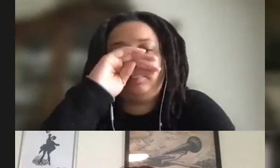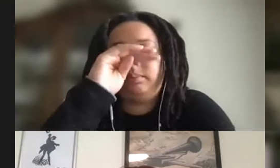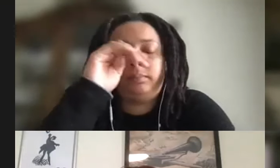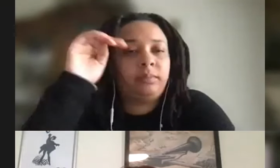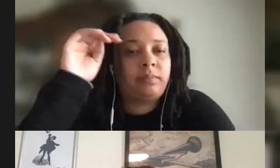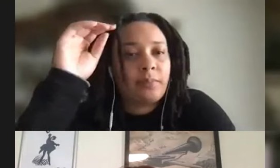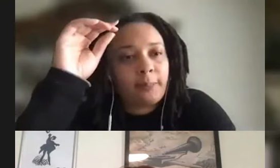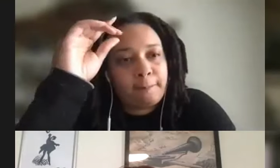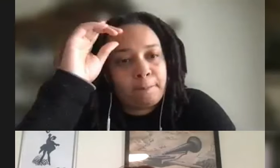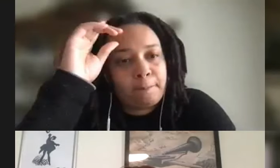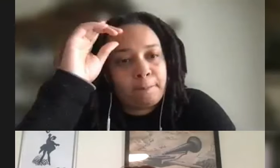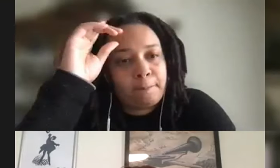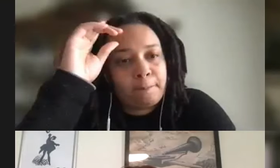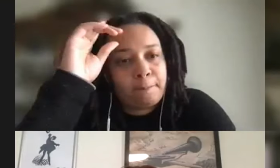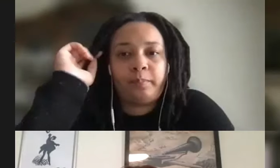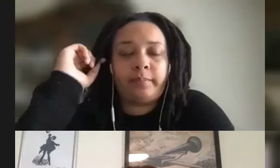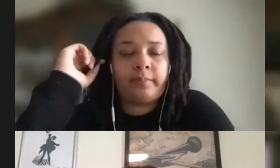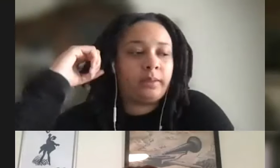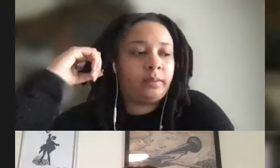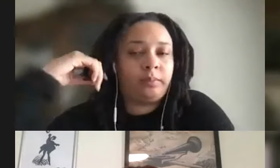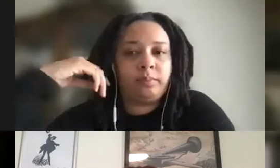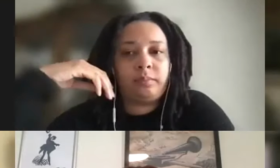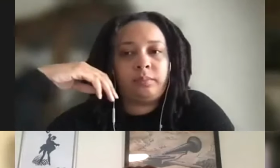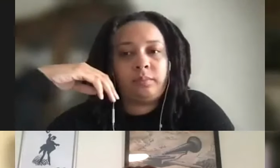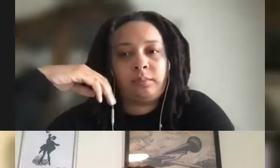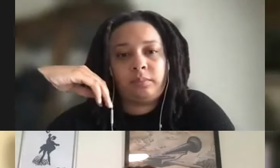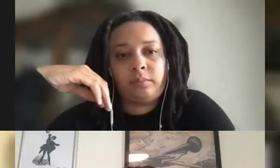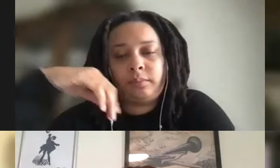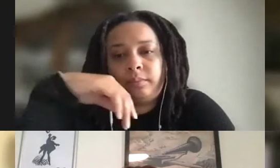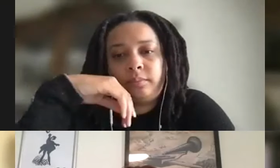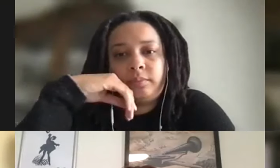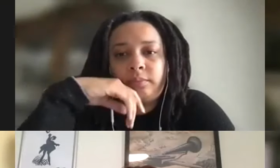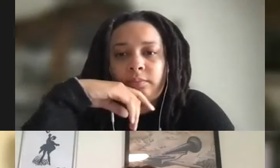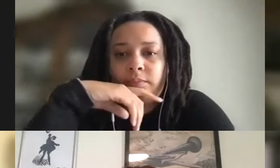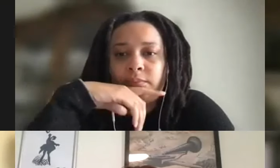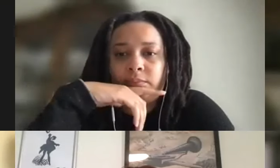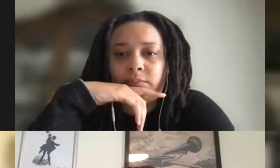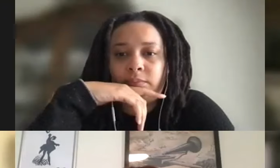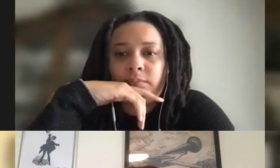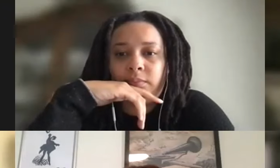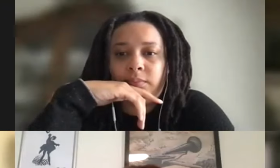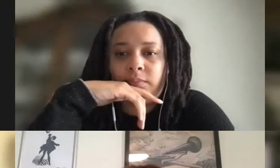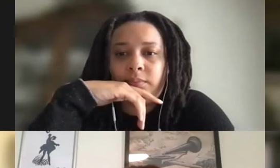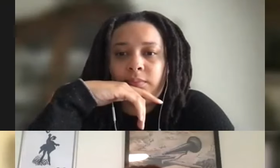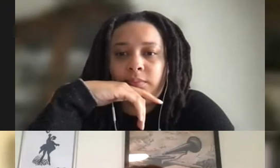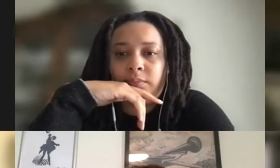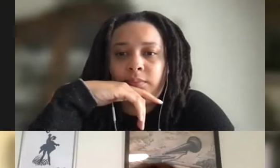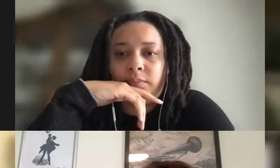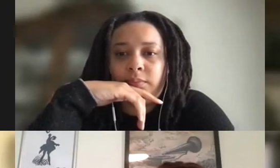Did you guys get this alert that the prosecutor in the shootings in Atlanta is going to pursue a hate